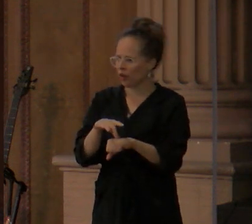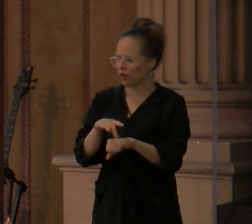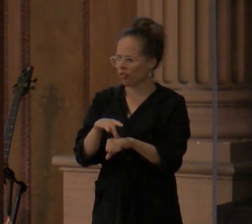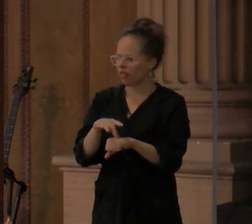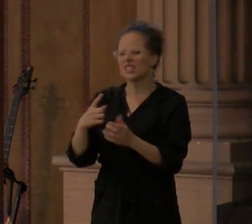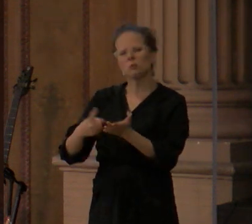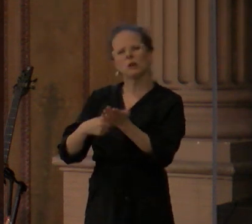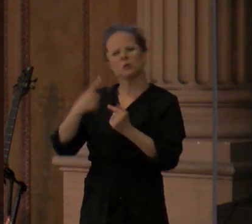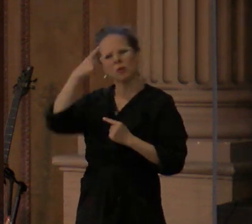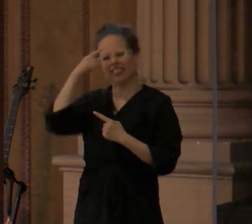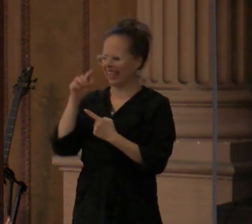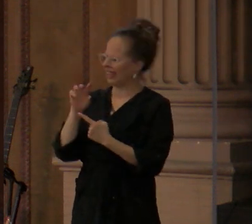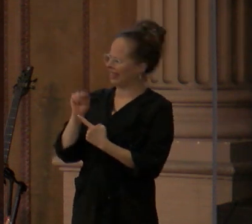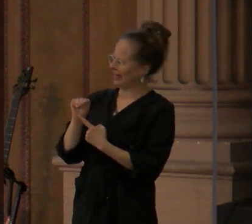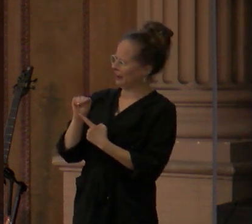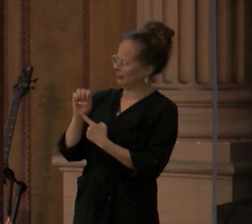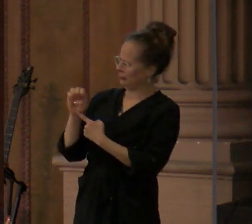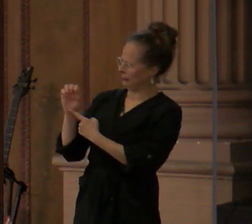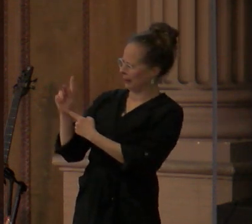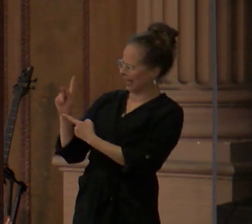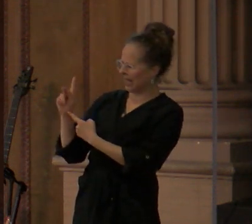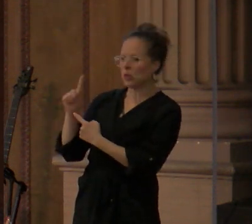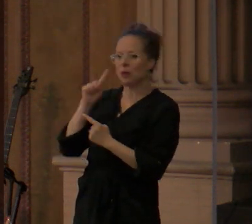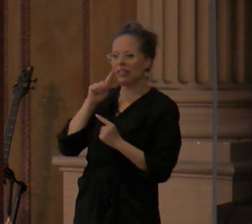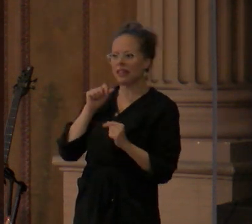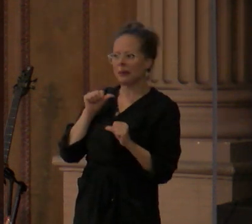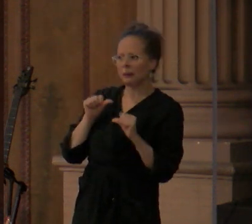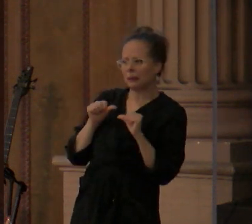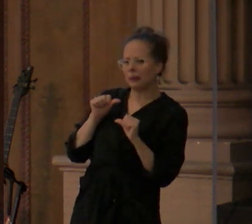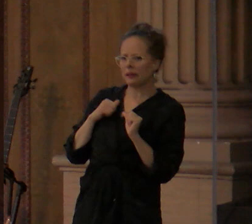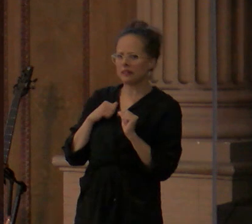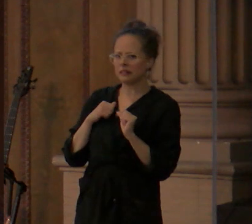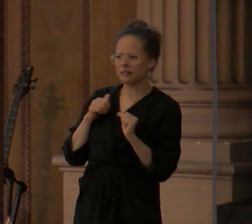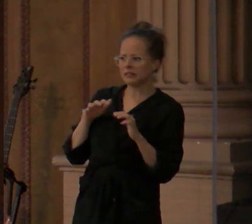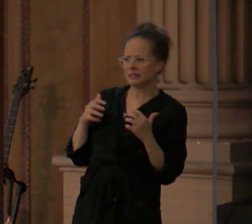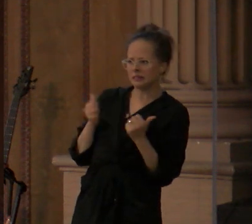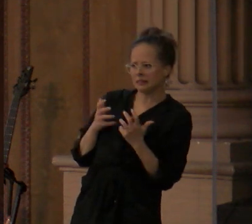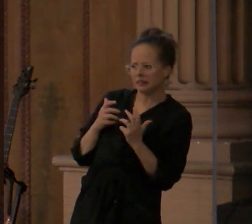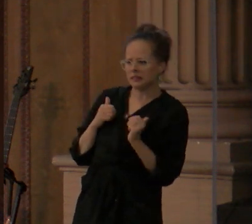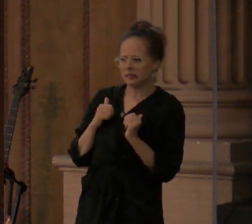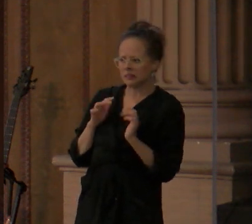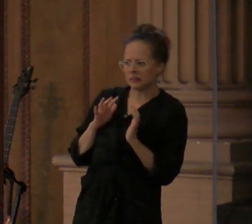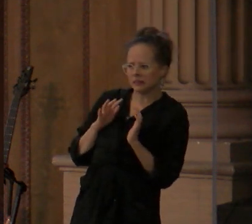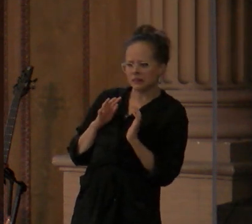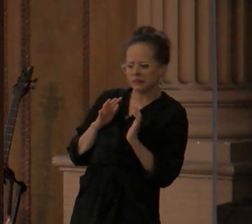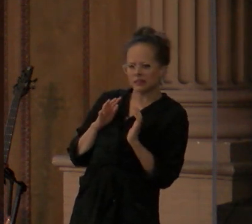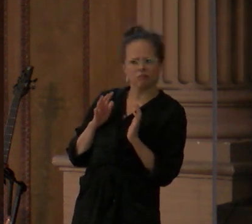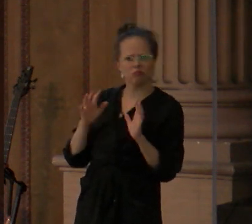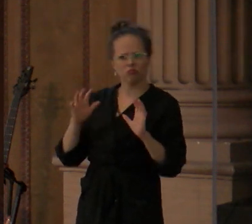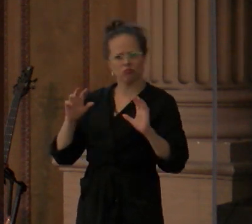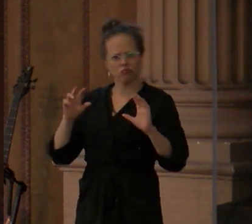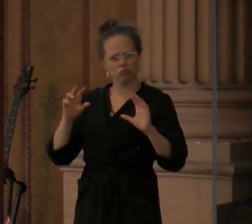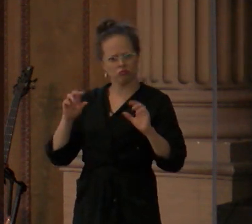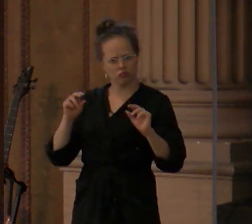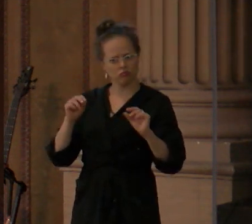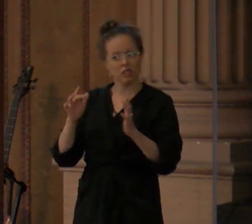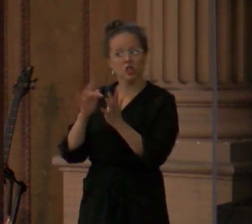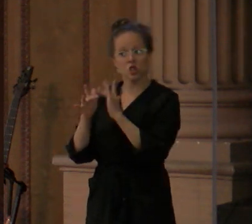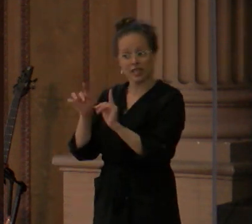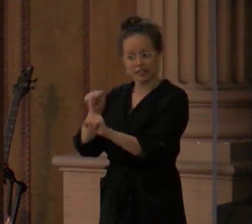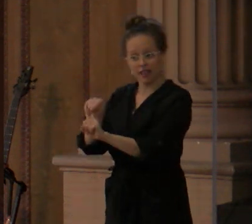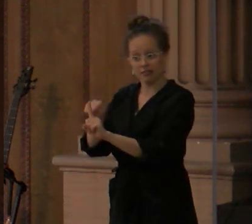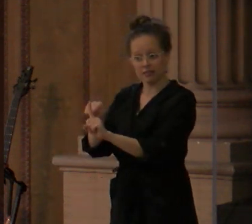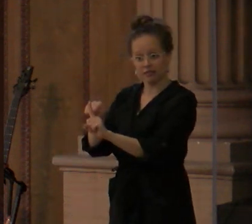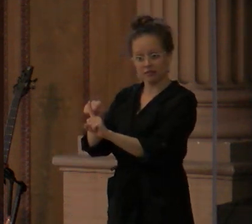Sometimes we think of a meek person and we think timid or wishy-washy or kind of like a mousy person. But again, we look to Jesus for our example. He